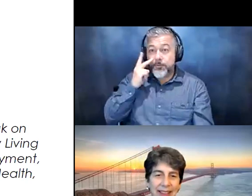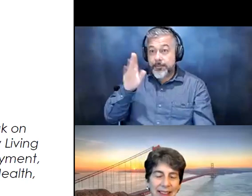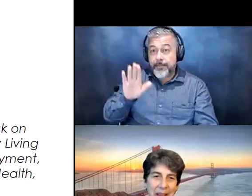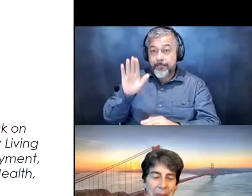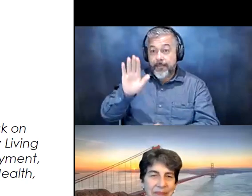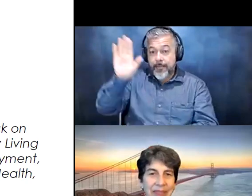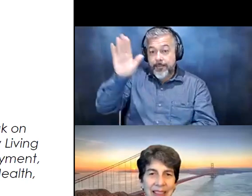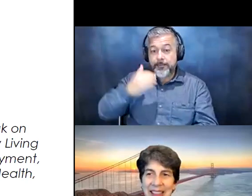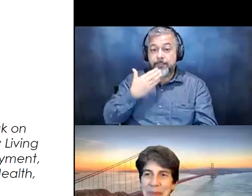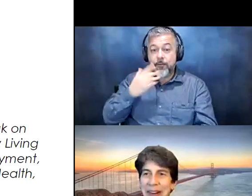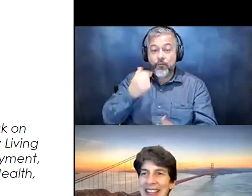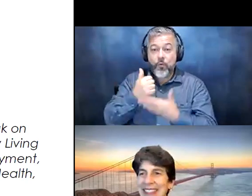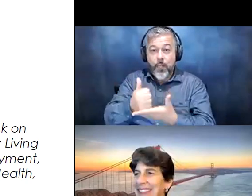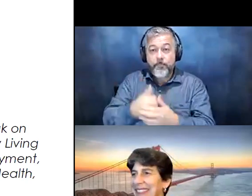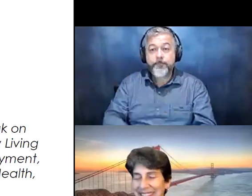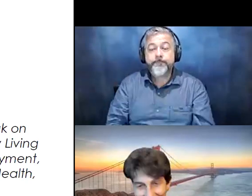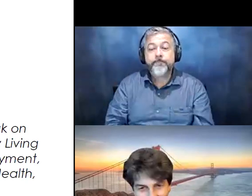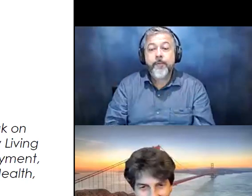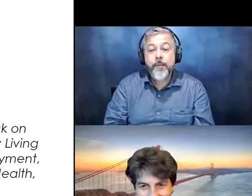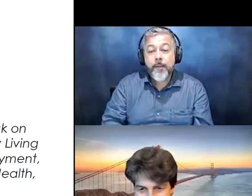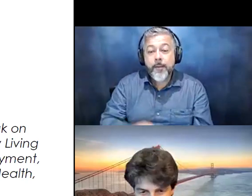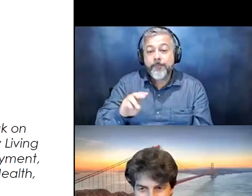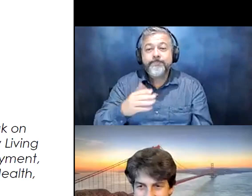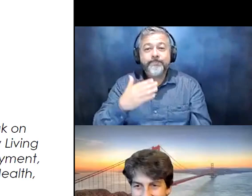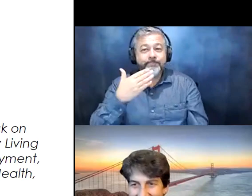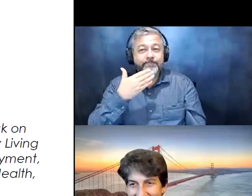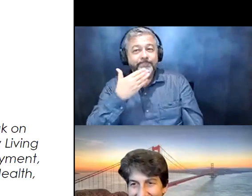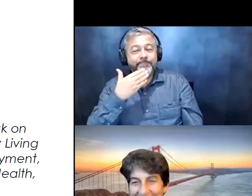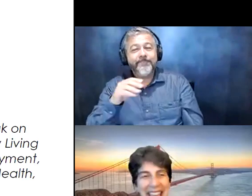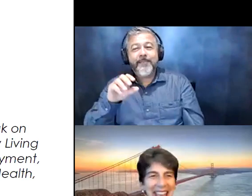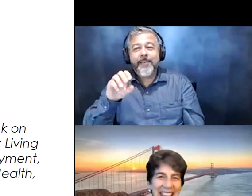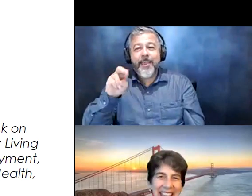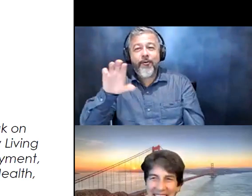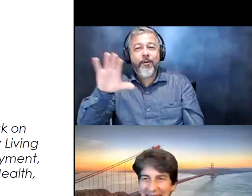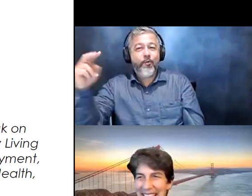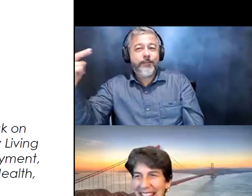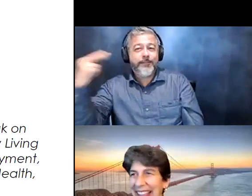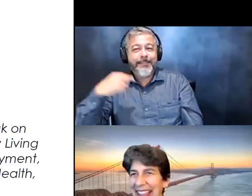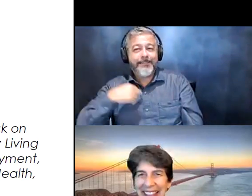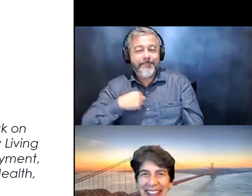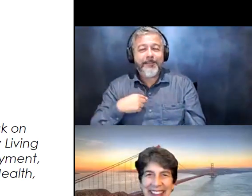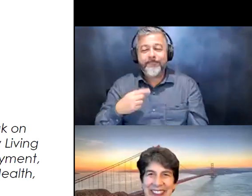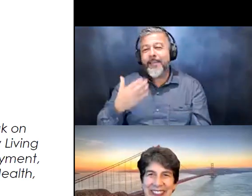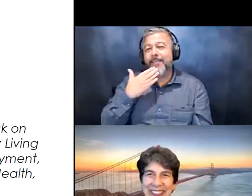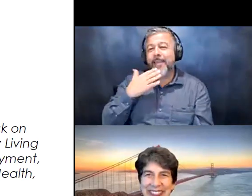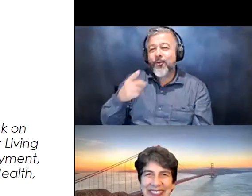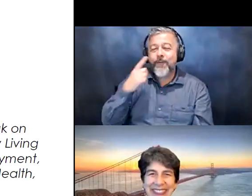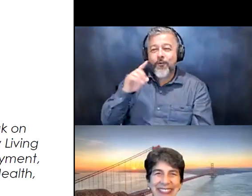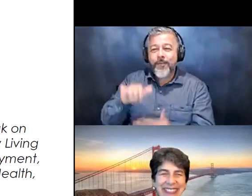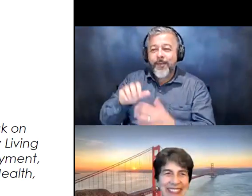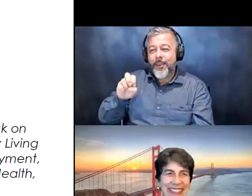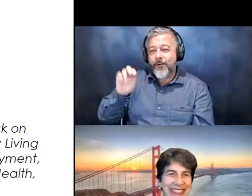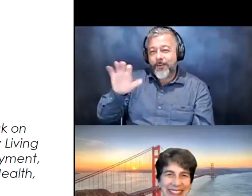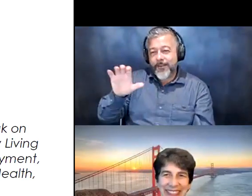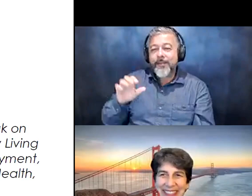help there. Well, Marty? Thank you. Eric always sees me. So thank you for that, Eric. And actually, I